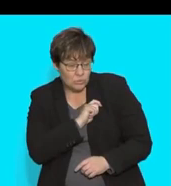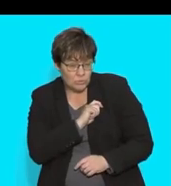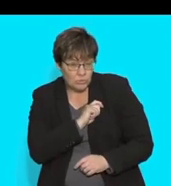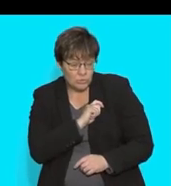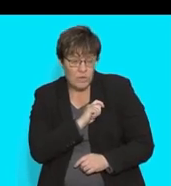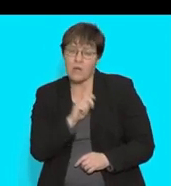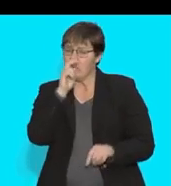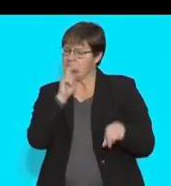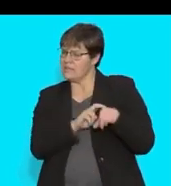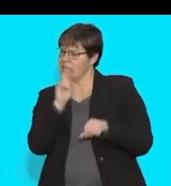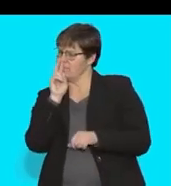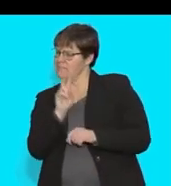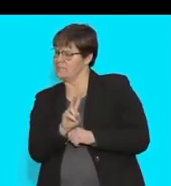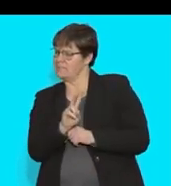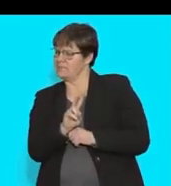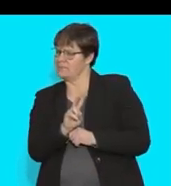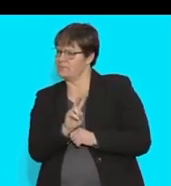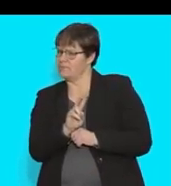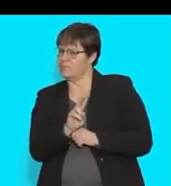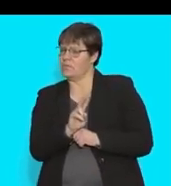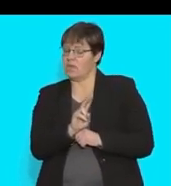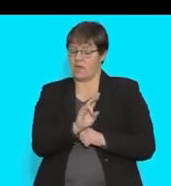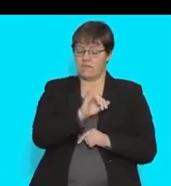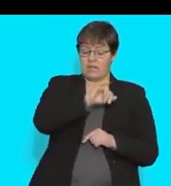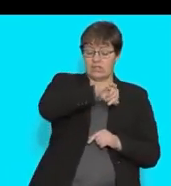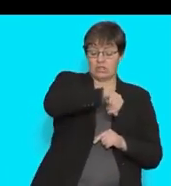case, then I will need to try and see whether